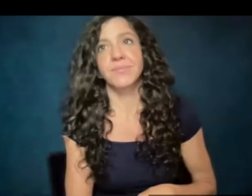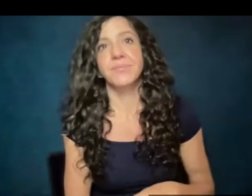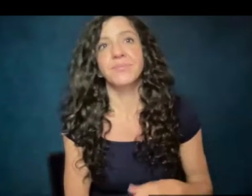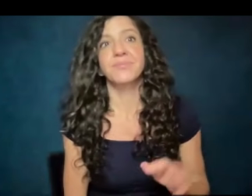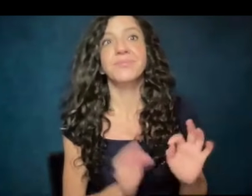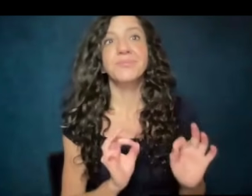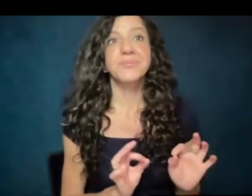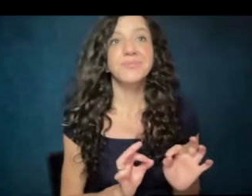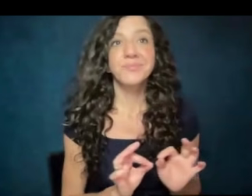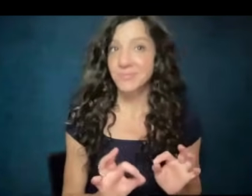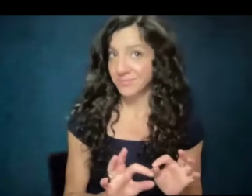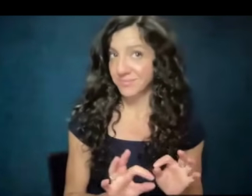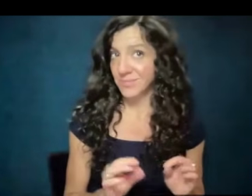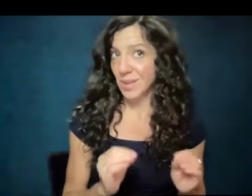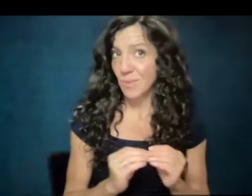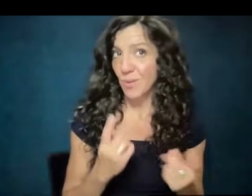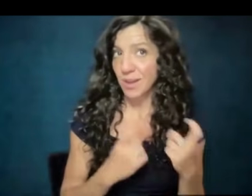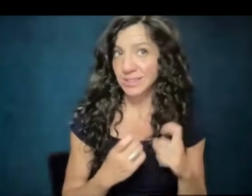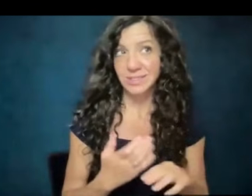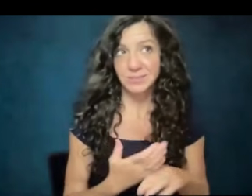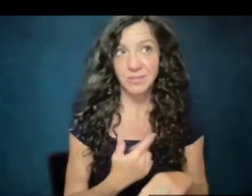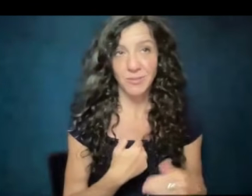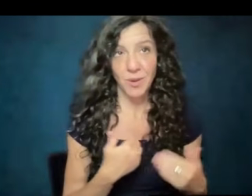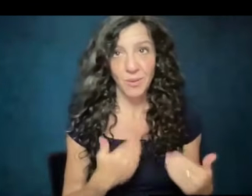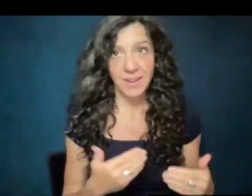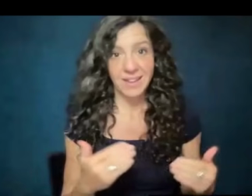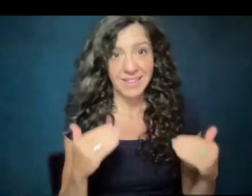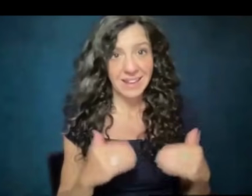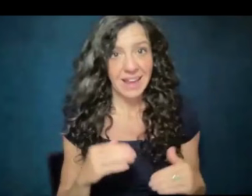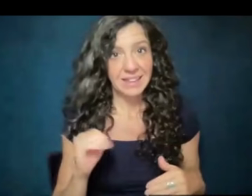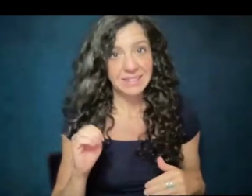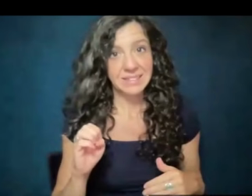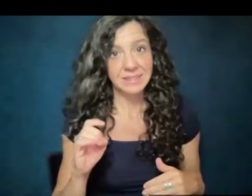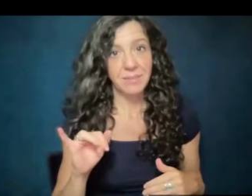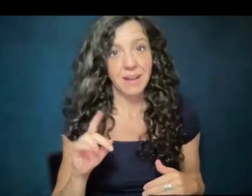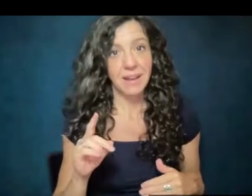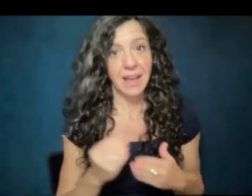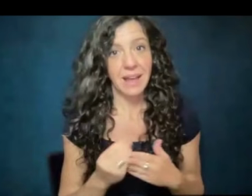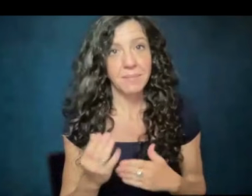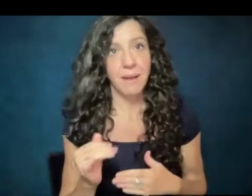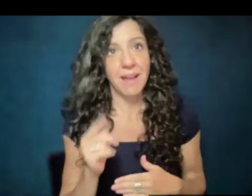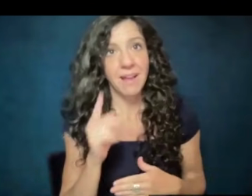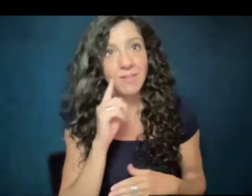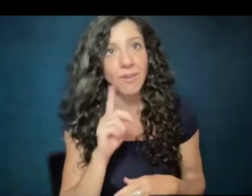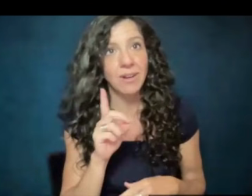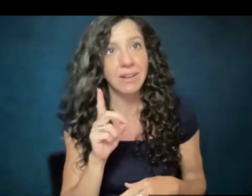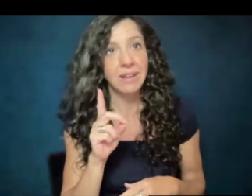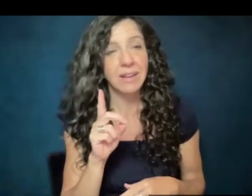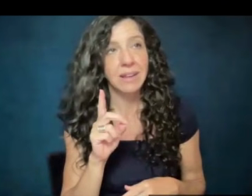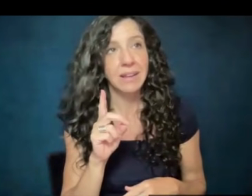All right, do we have any questions to address before we move on to the Medicaid buy-in for workers with disabilities, Ray?